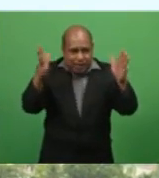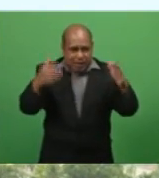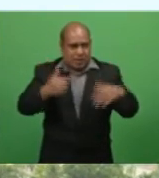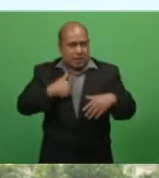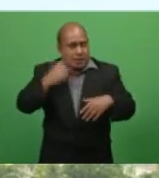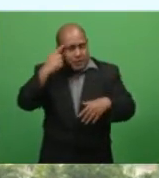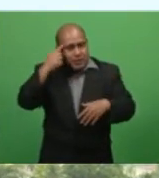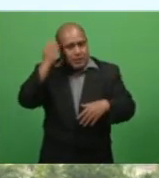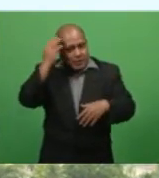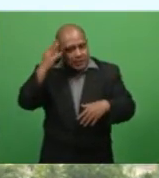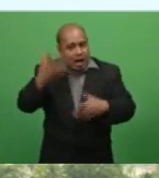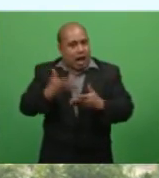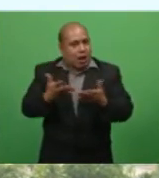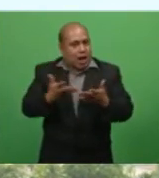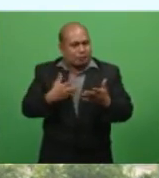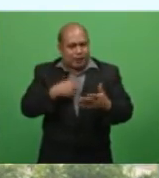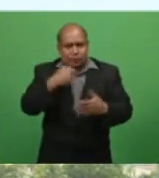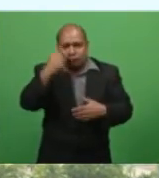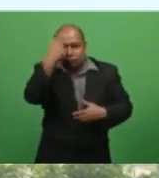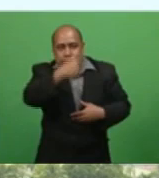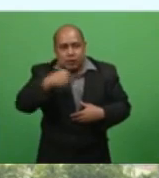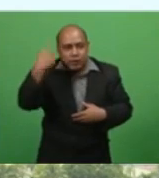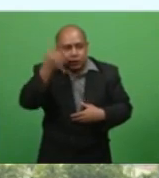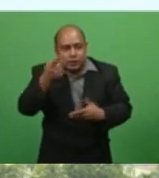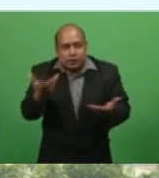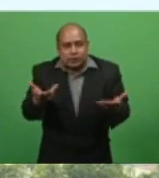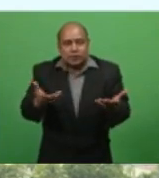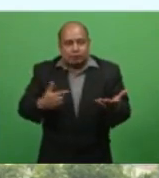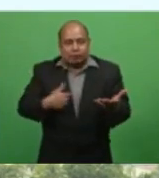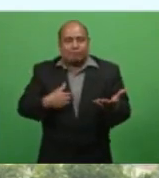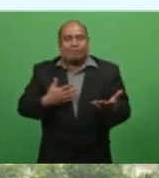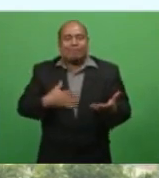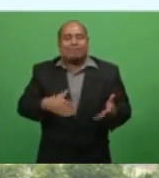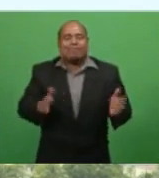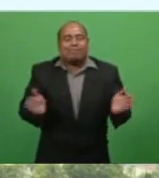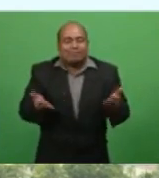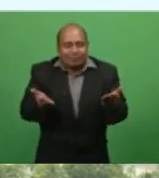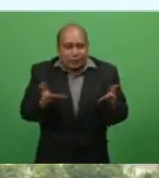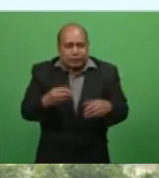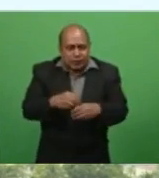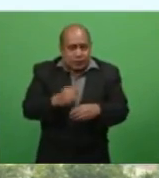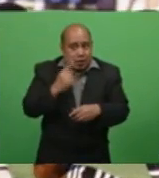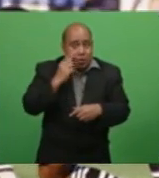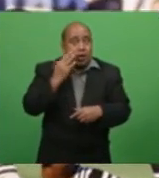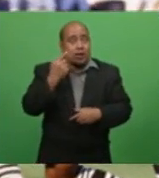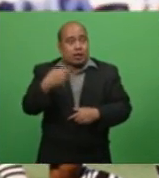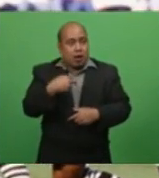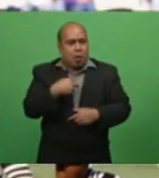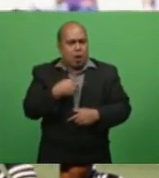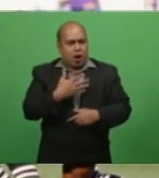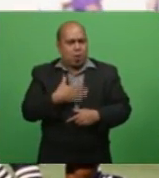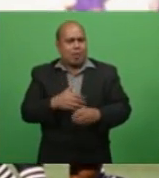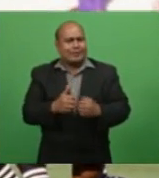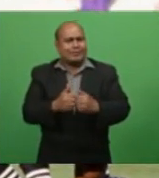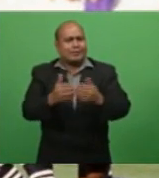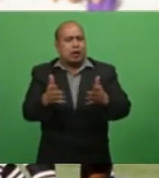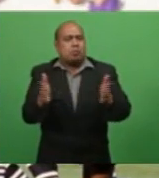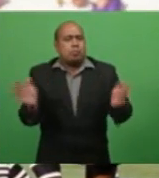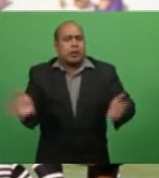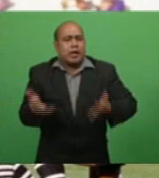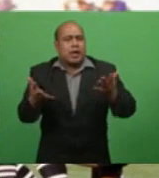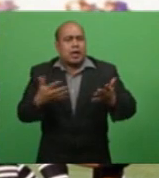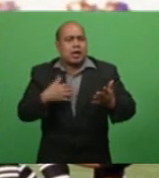they look like and how they play. And then when I go across and when we run on the field and we play, and you say, gee, this is the guy that I always hear